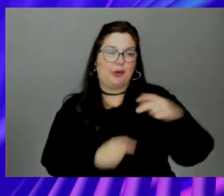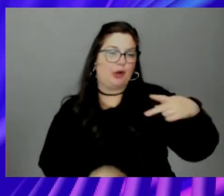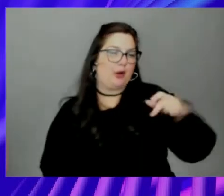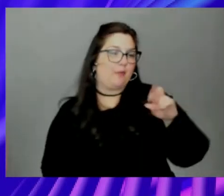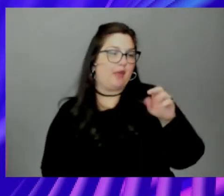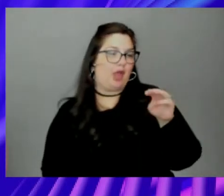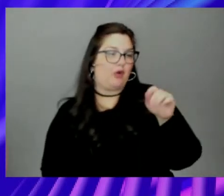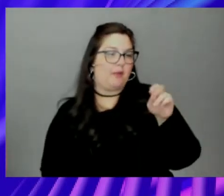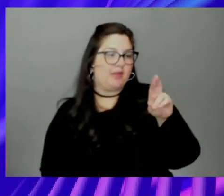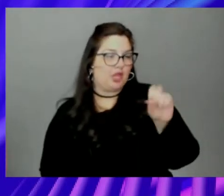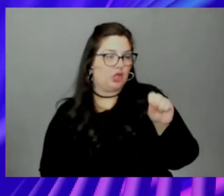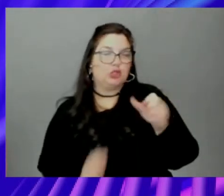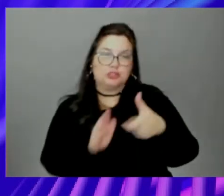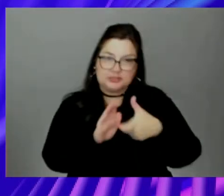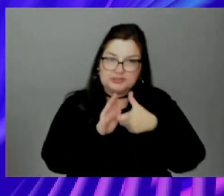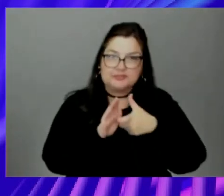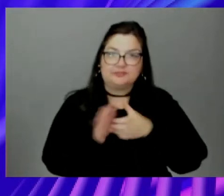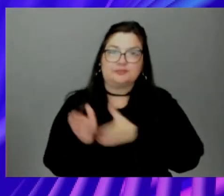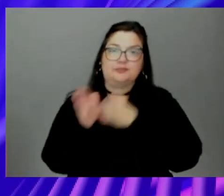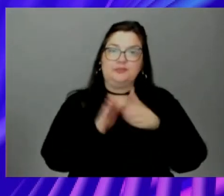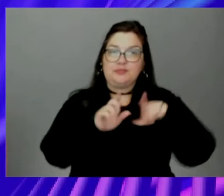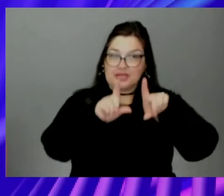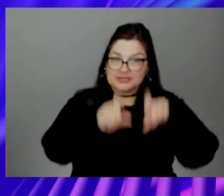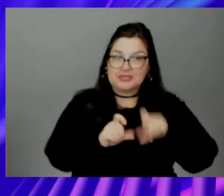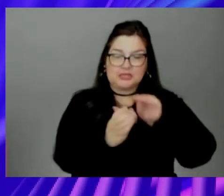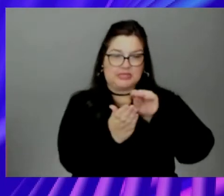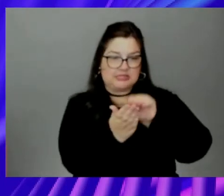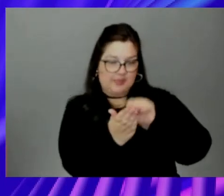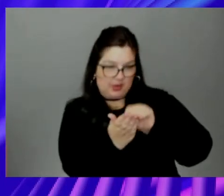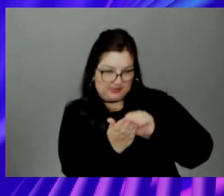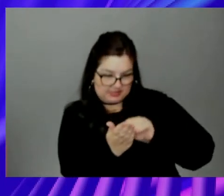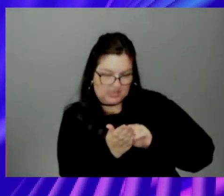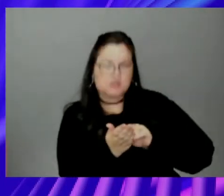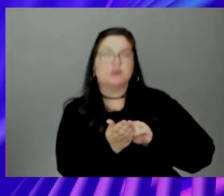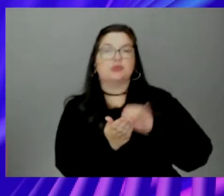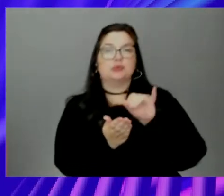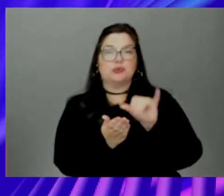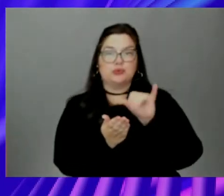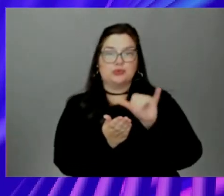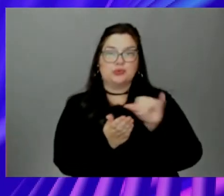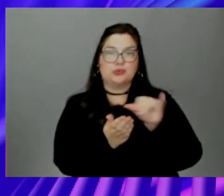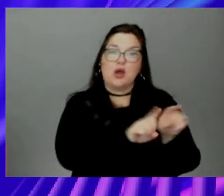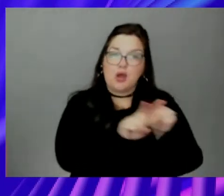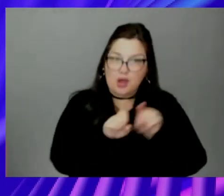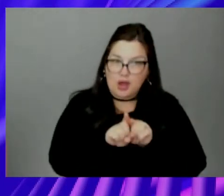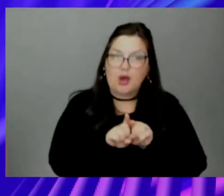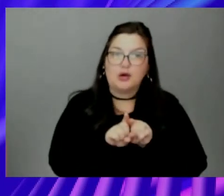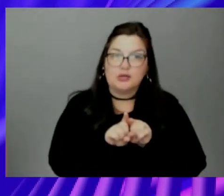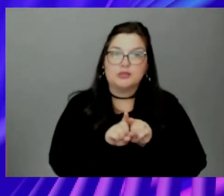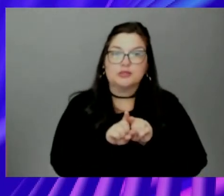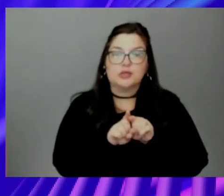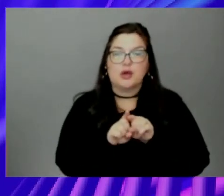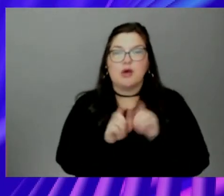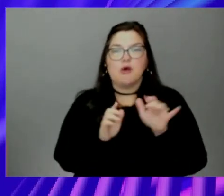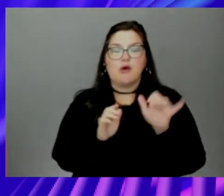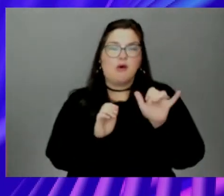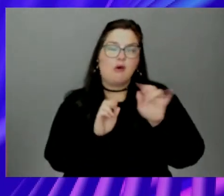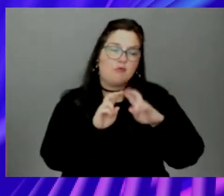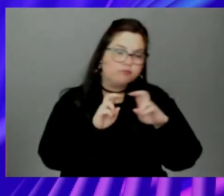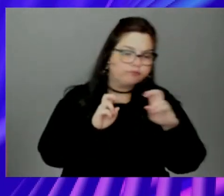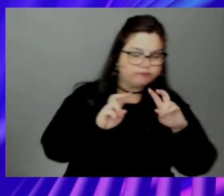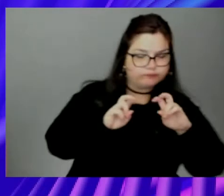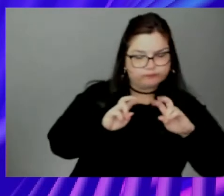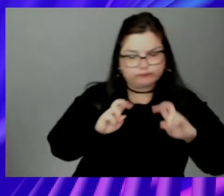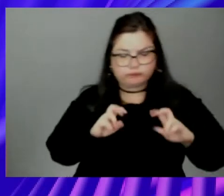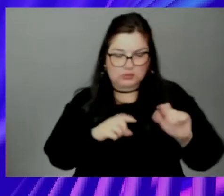what experimentation is, recording those experiments and also getting insights into your training jobs and the